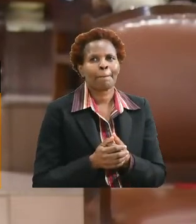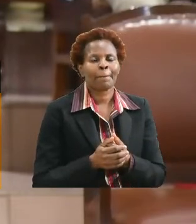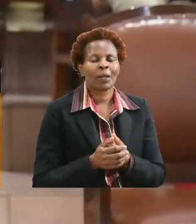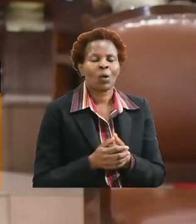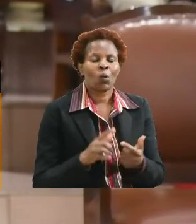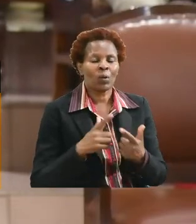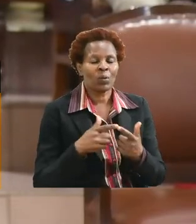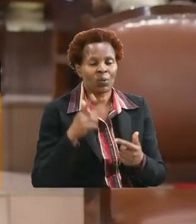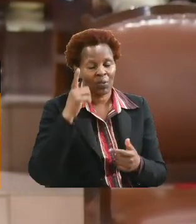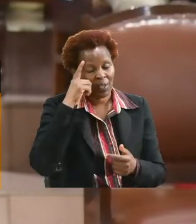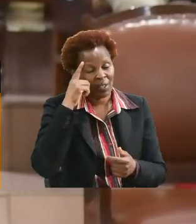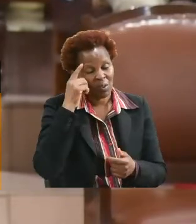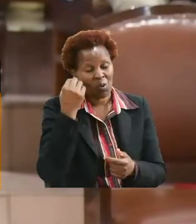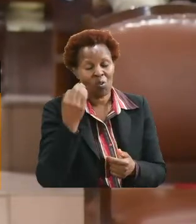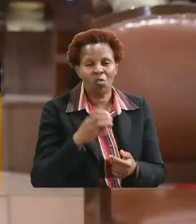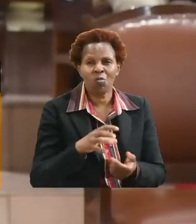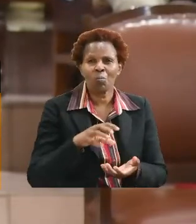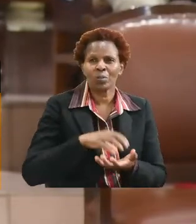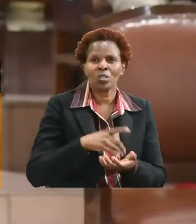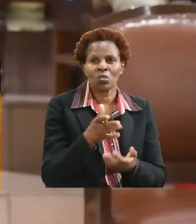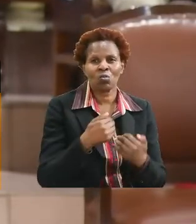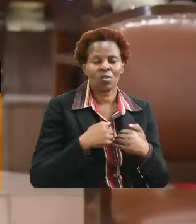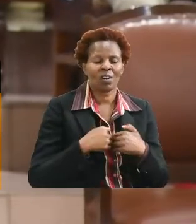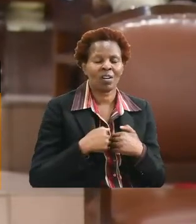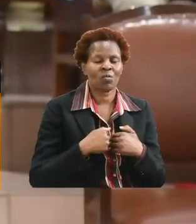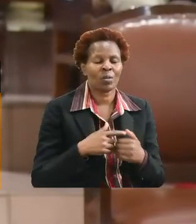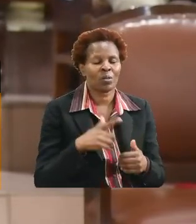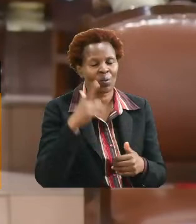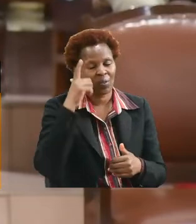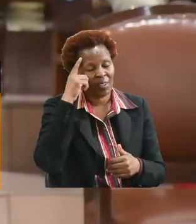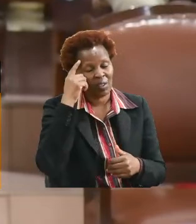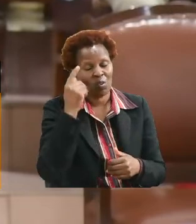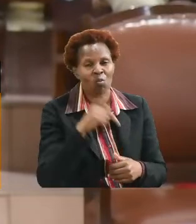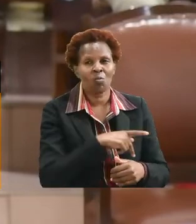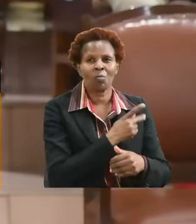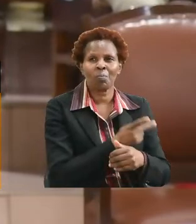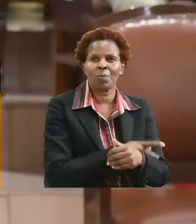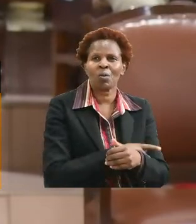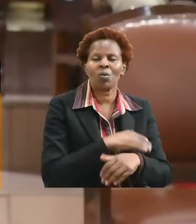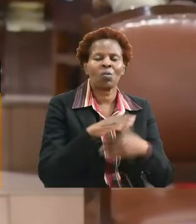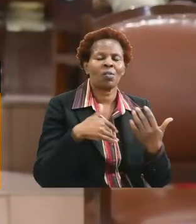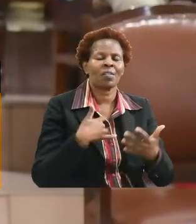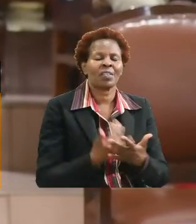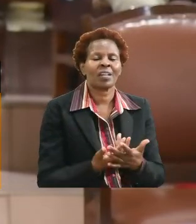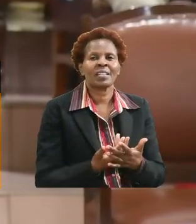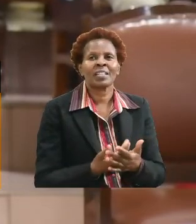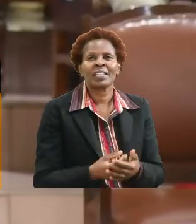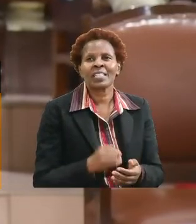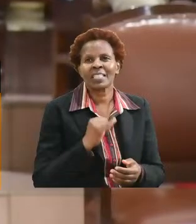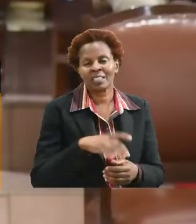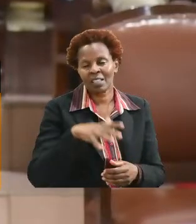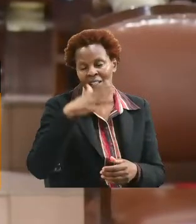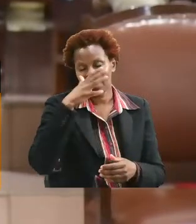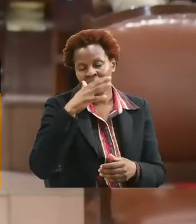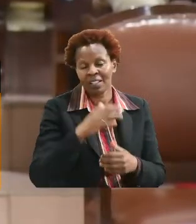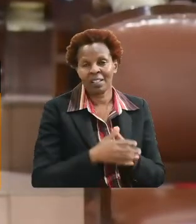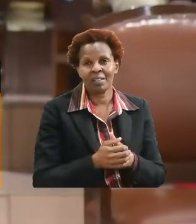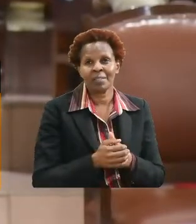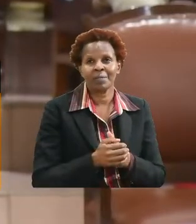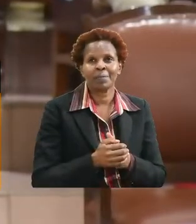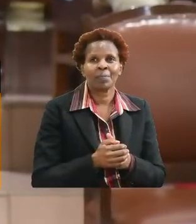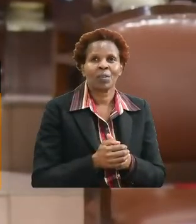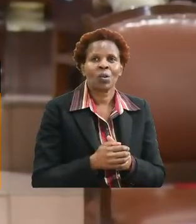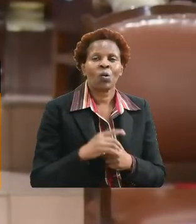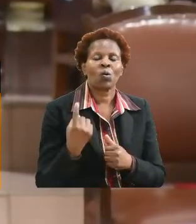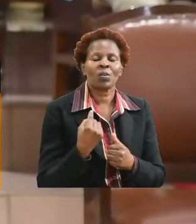when you think about the positions we have, when you think about power, all that is delusional comfort. The